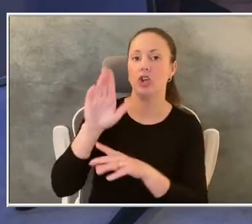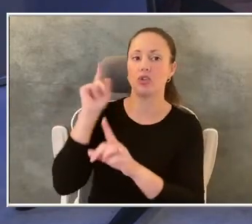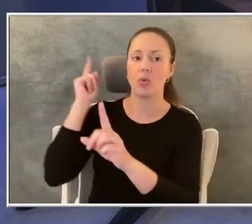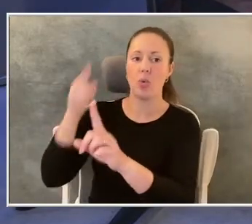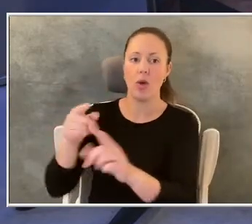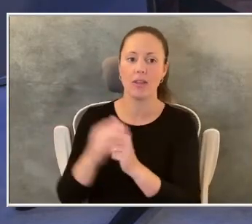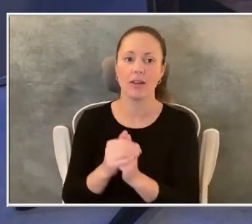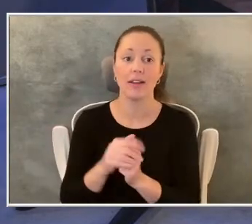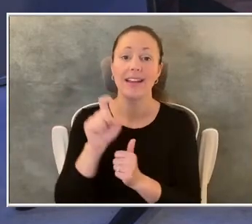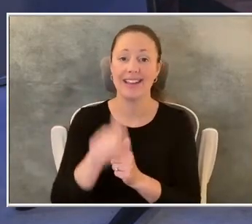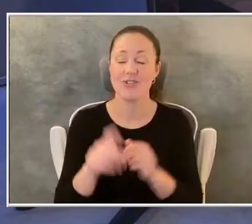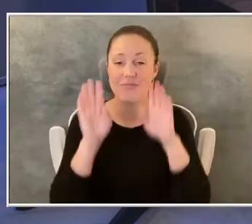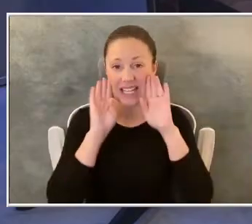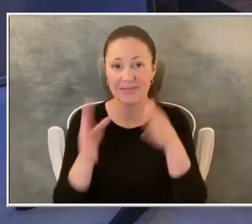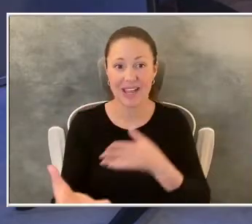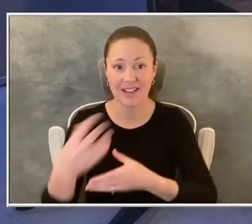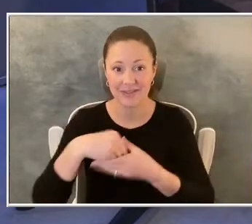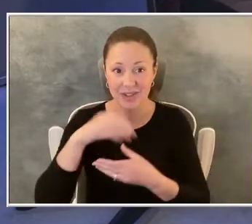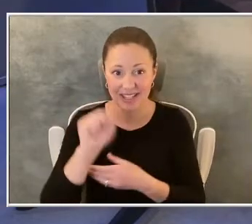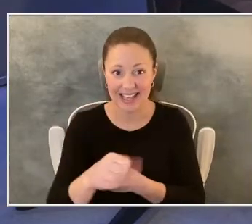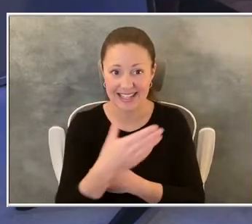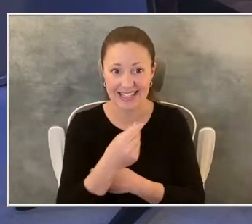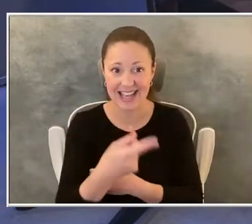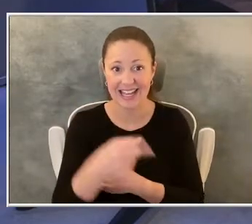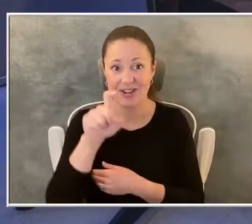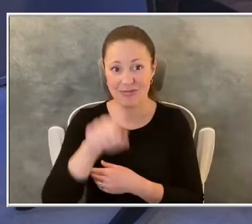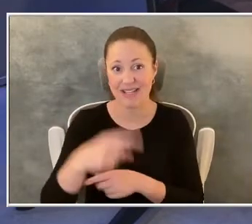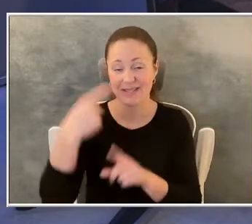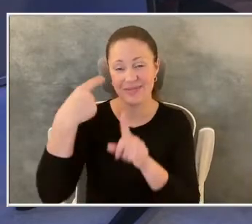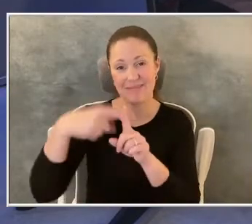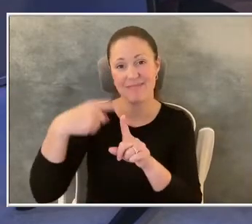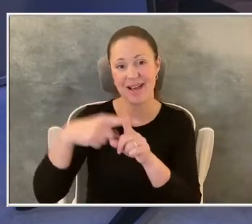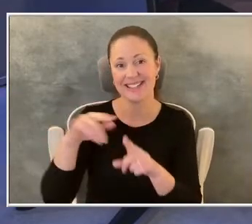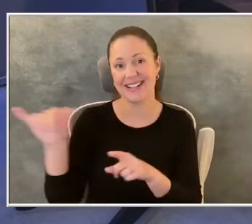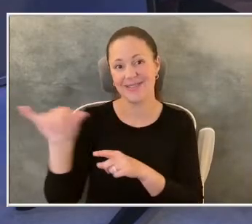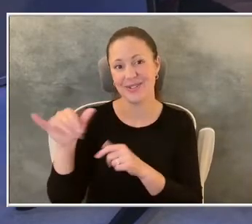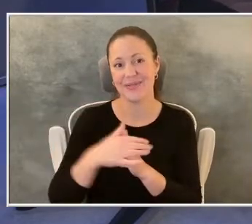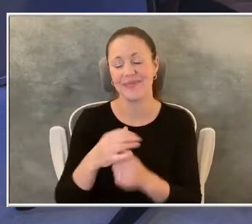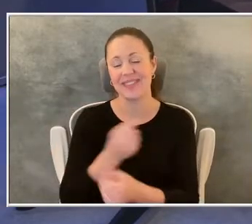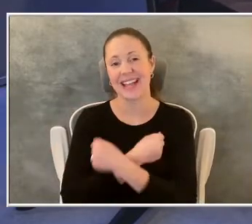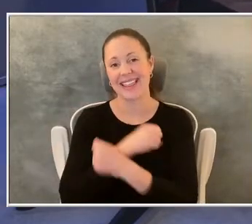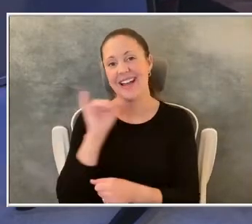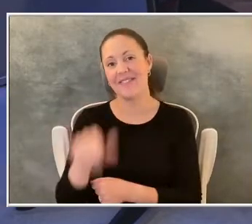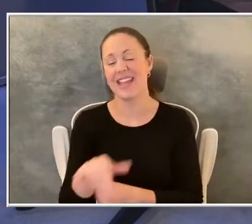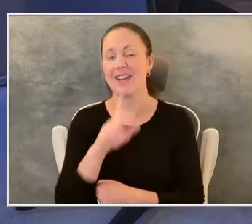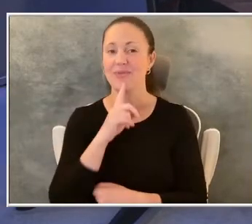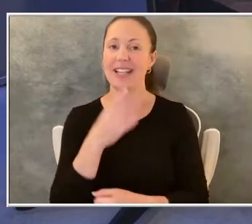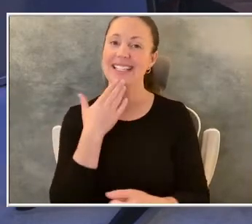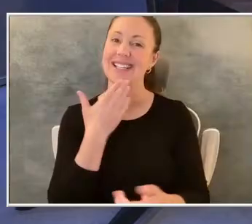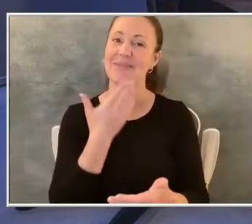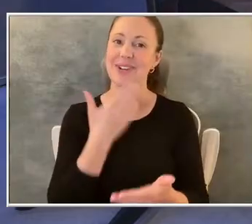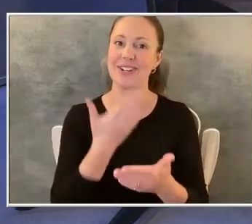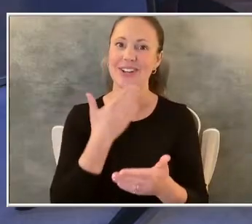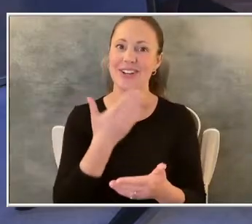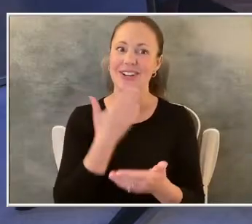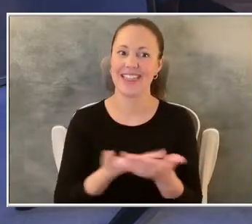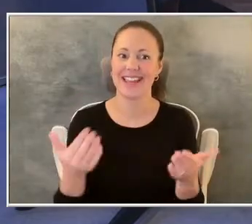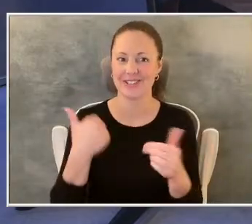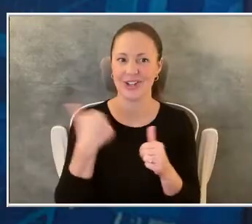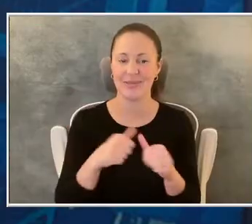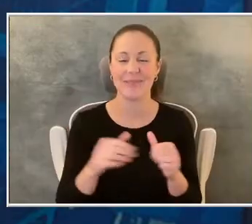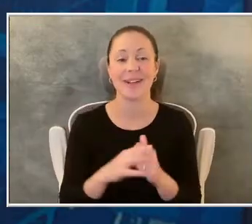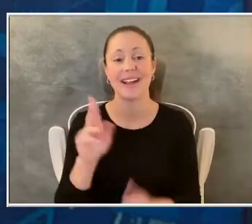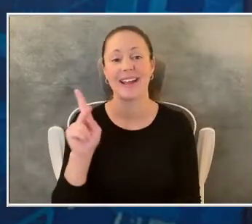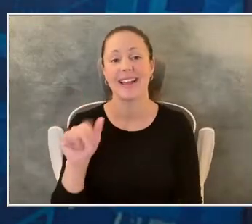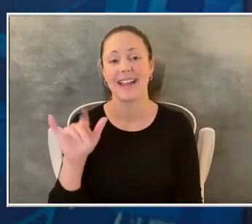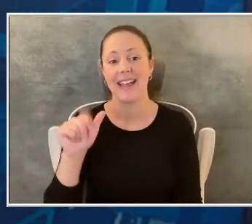and you got to have the glass half full. Yes. I love that. Those are some big good takeaways. Kayla, what do you want people to know today? Yeah, just to add